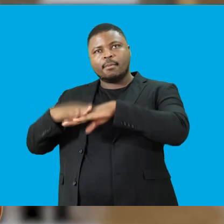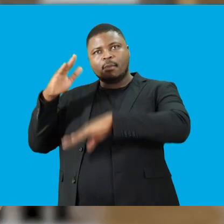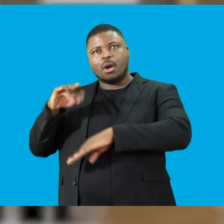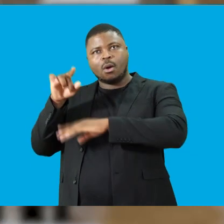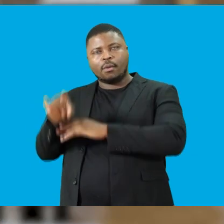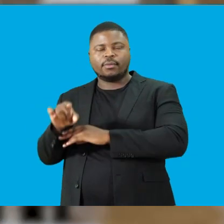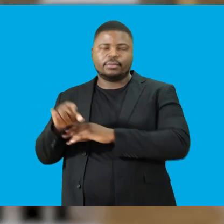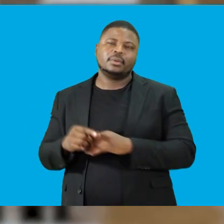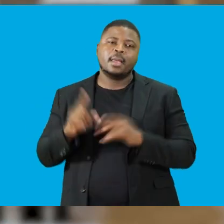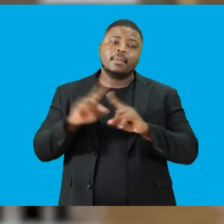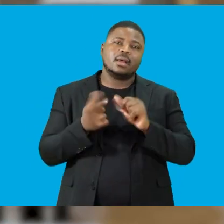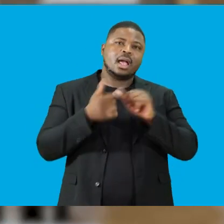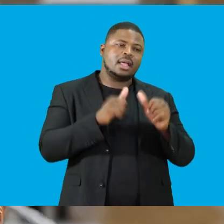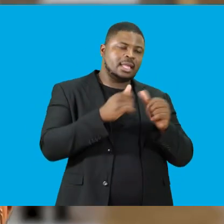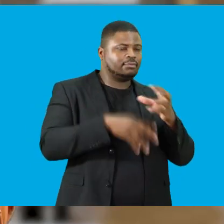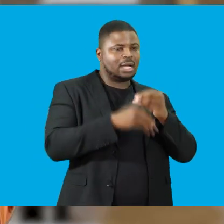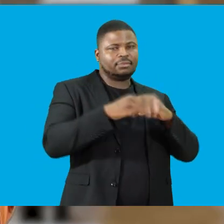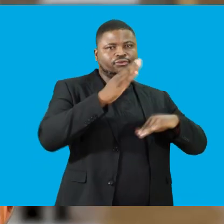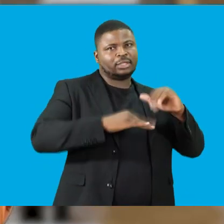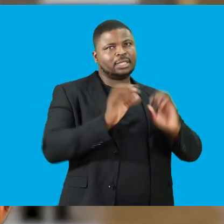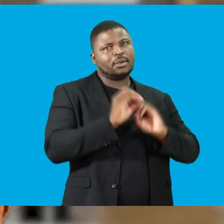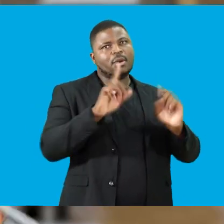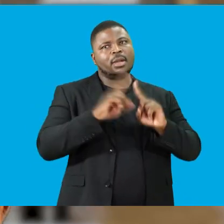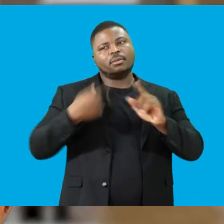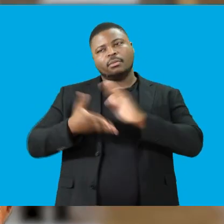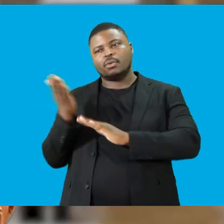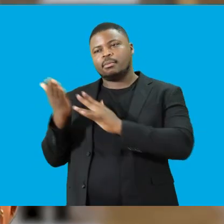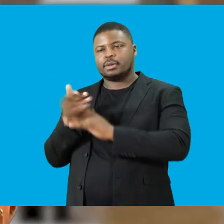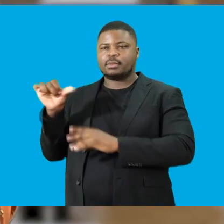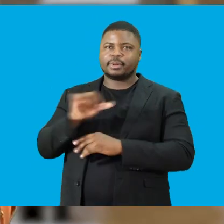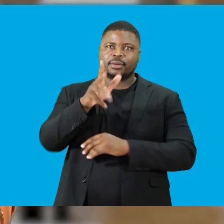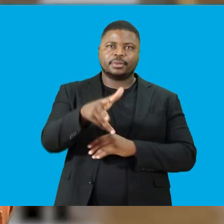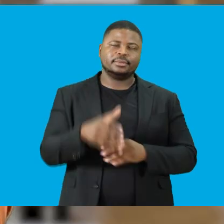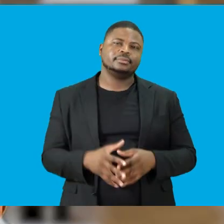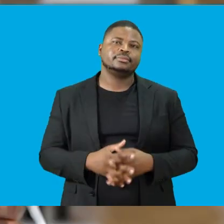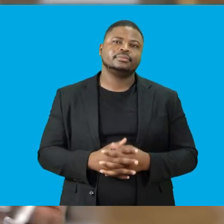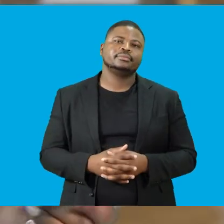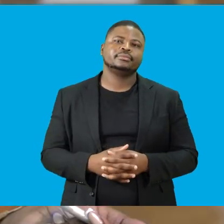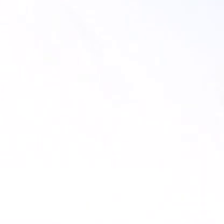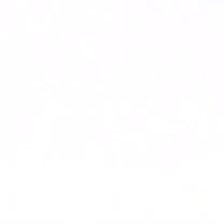without the part thereof. We're going to take a quick ad break and we'll continue afterwards.